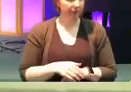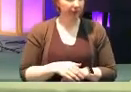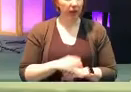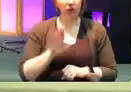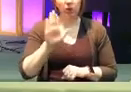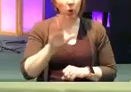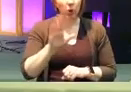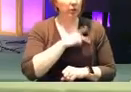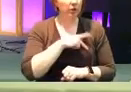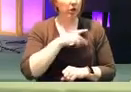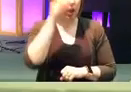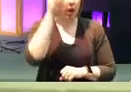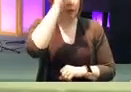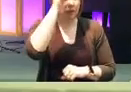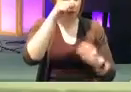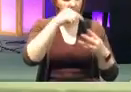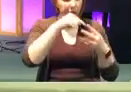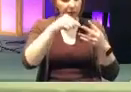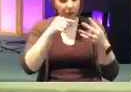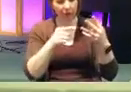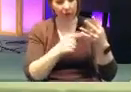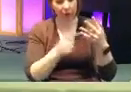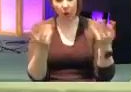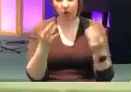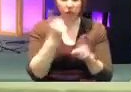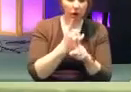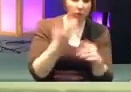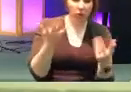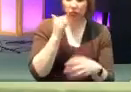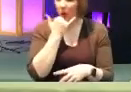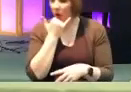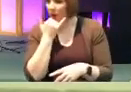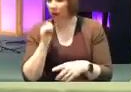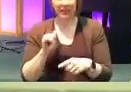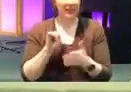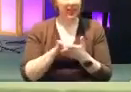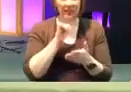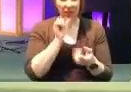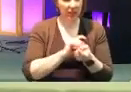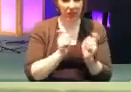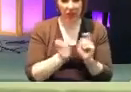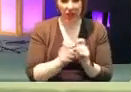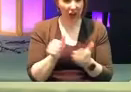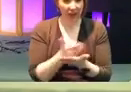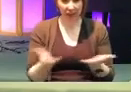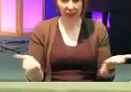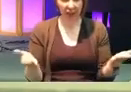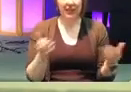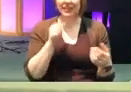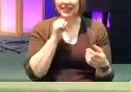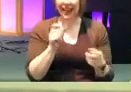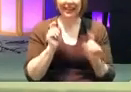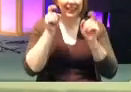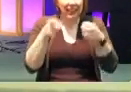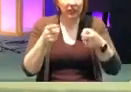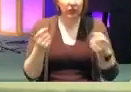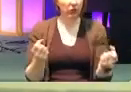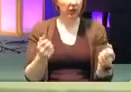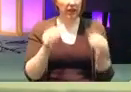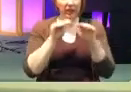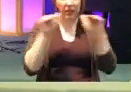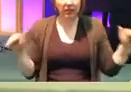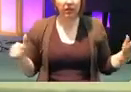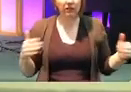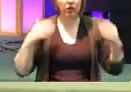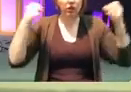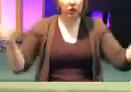Your personal opinions about this or that or what's right or what's wrong, that's not going to change anything, and it's certainly not going to give you the level of courage and